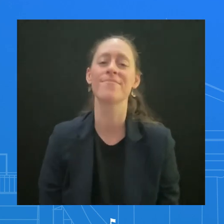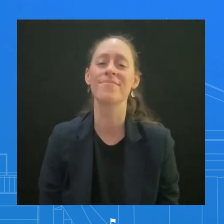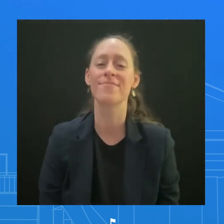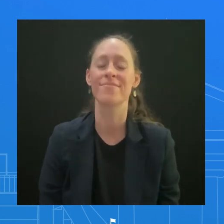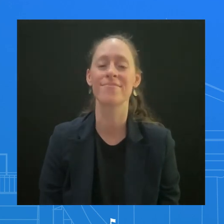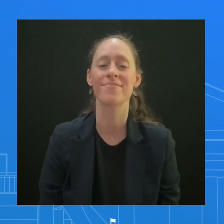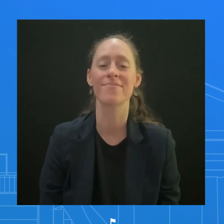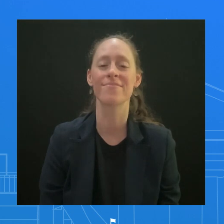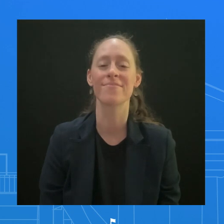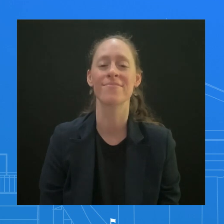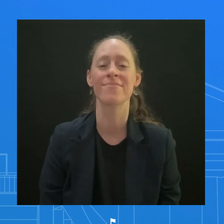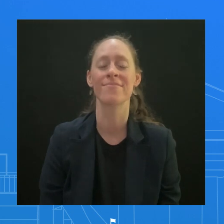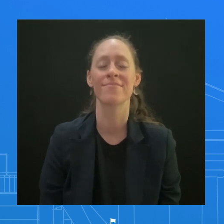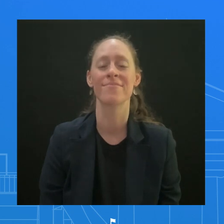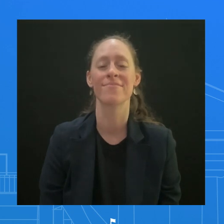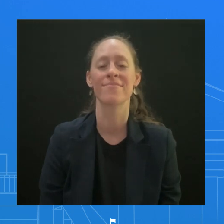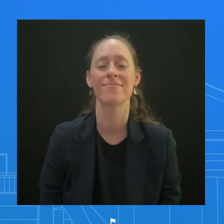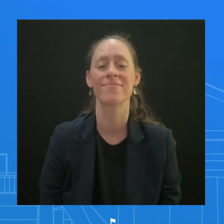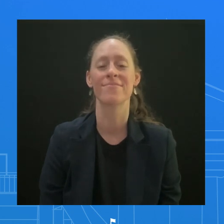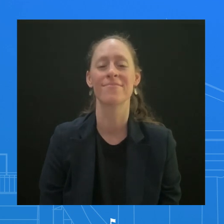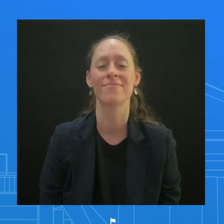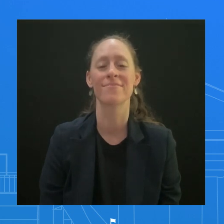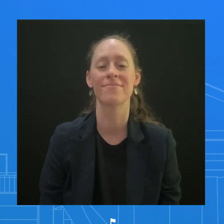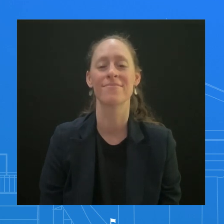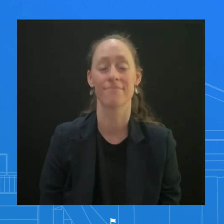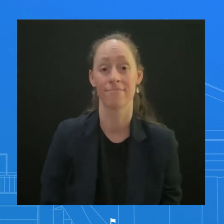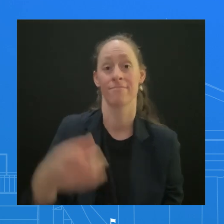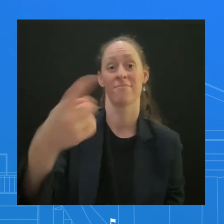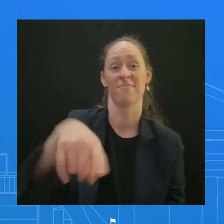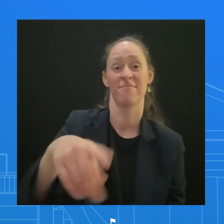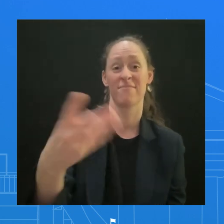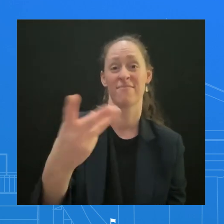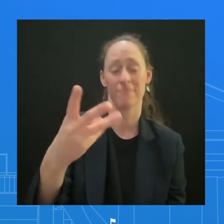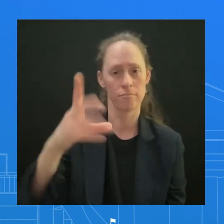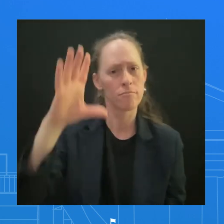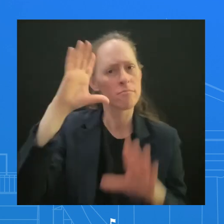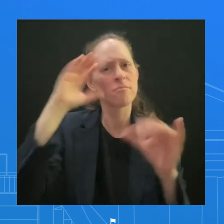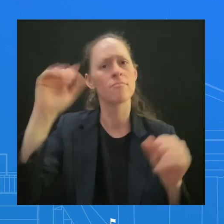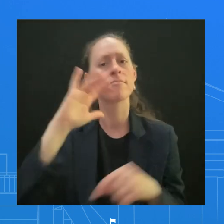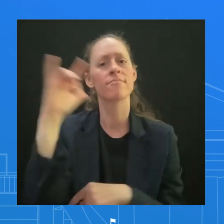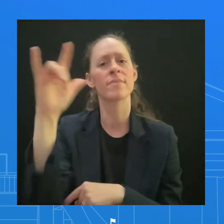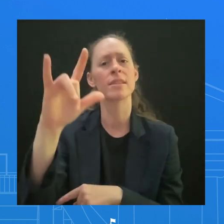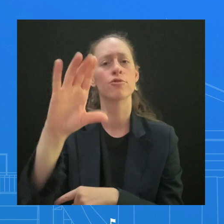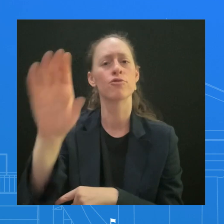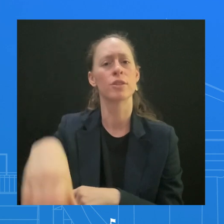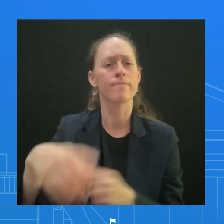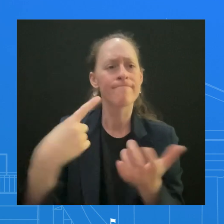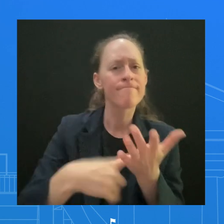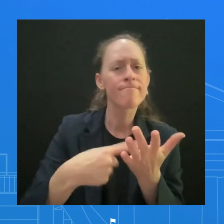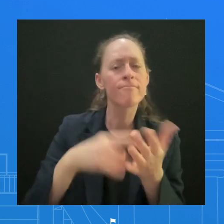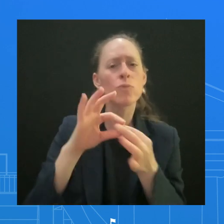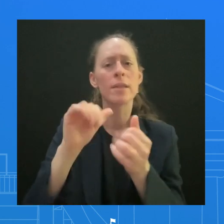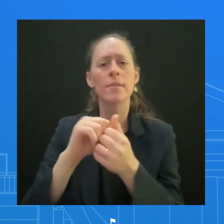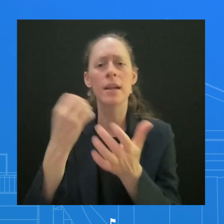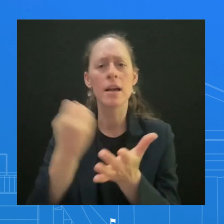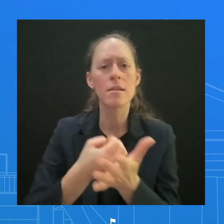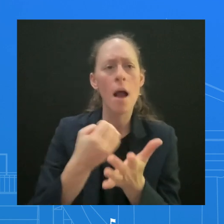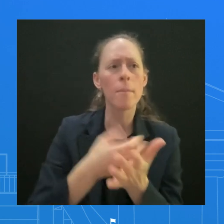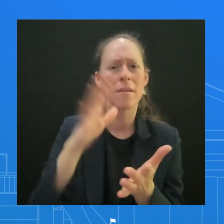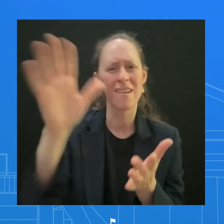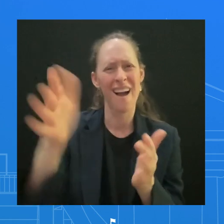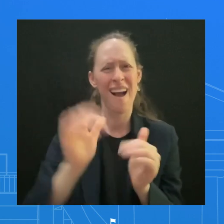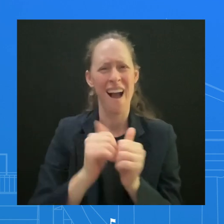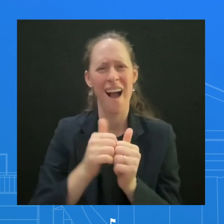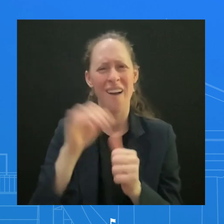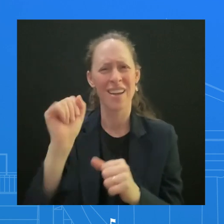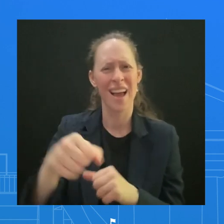to deliver a major address on Bidenomics, his vision for growing the economy from the middle out and bottom up, not from the